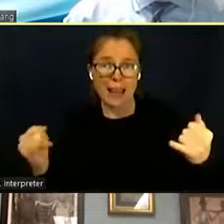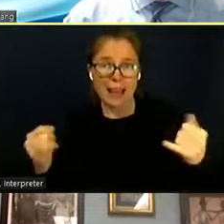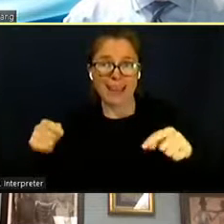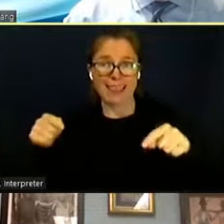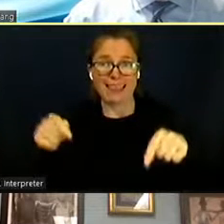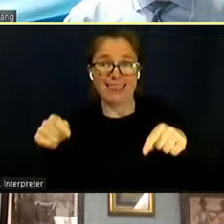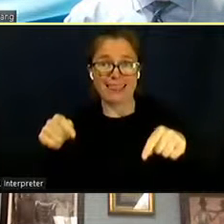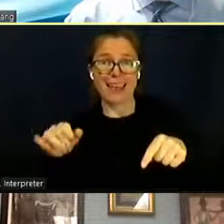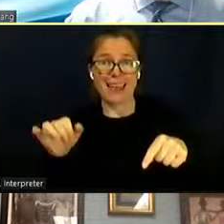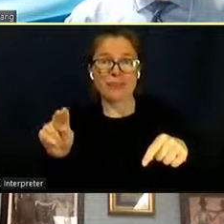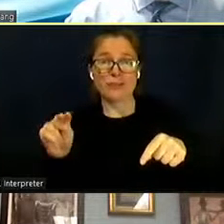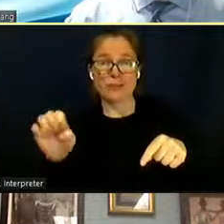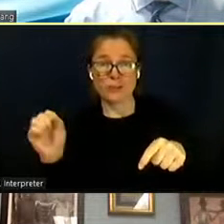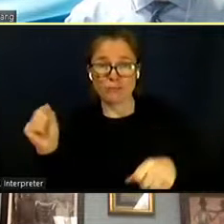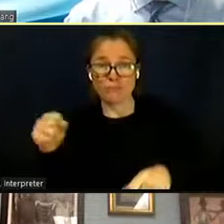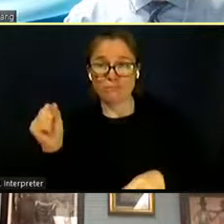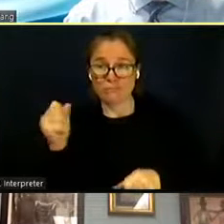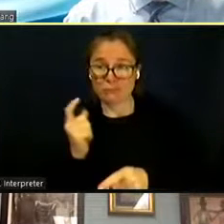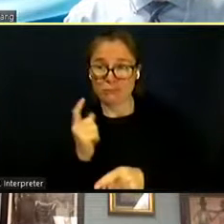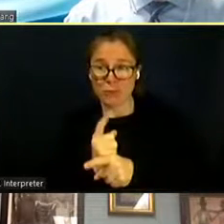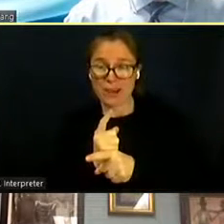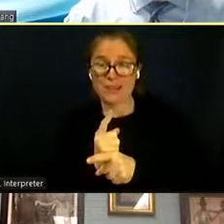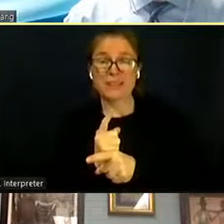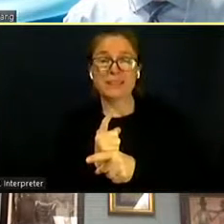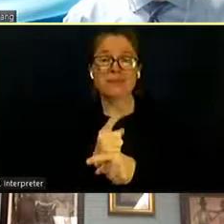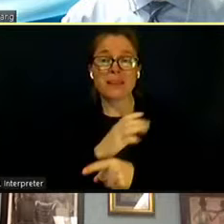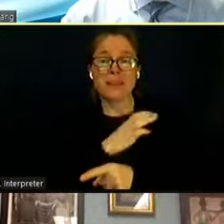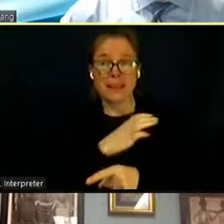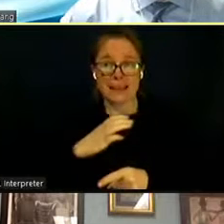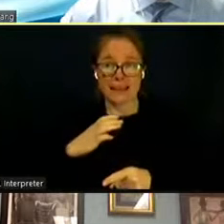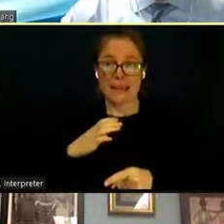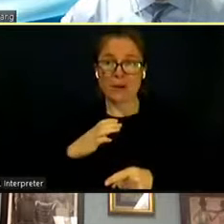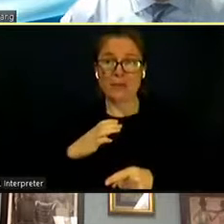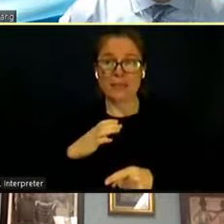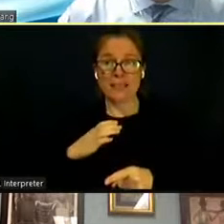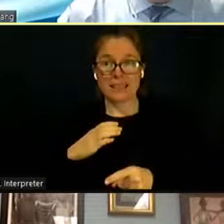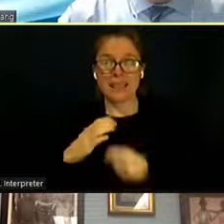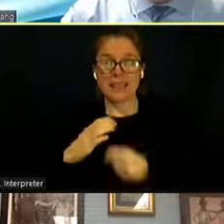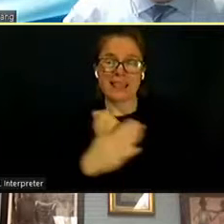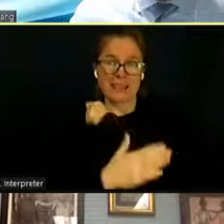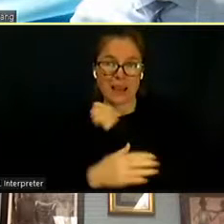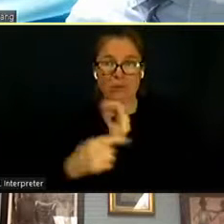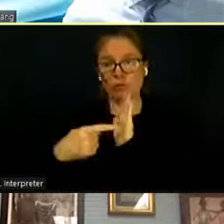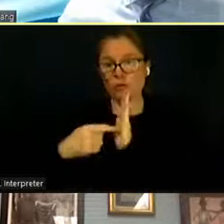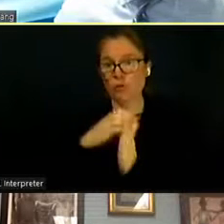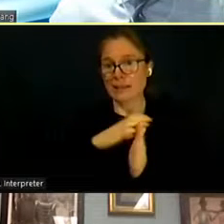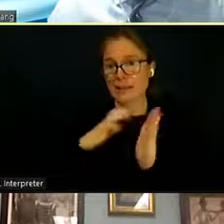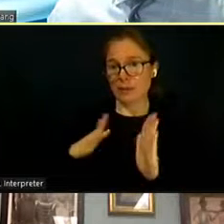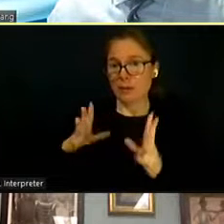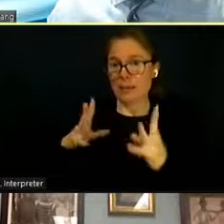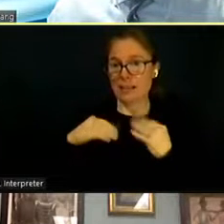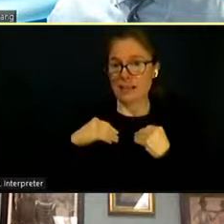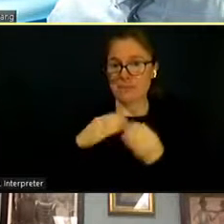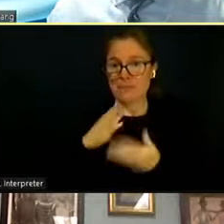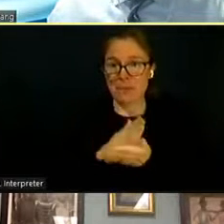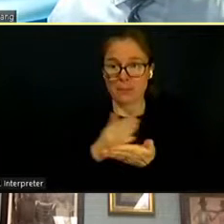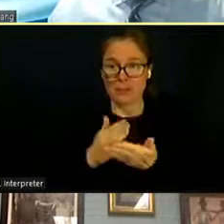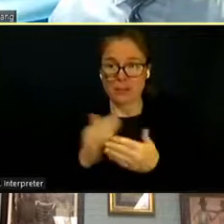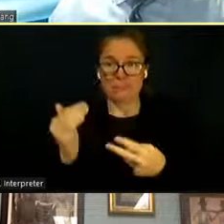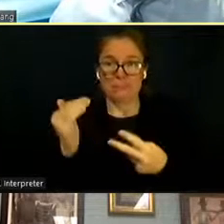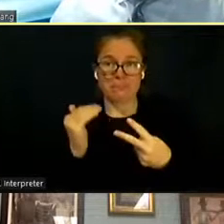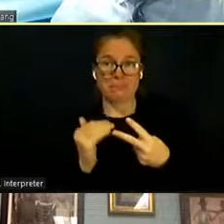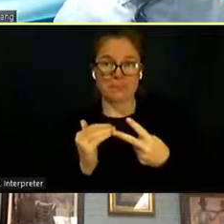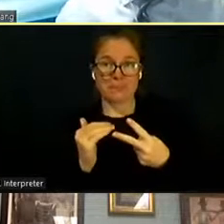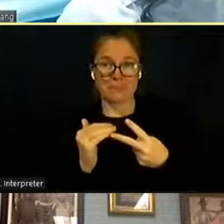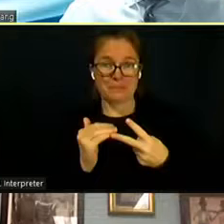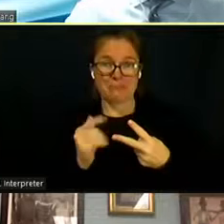actually takes the budget to the Board of Commissioners and then adopt the budget. And then for the second question, you guys knocked it out